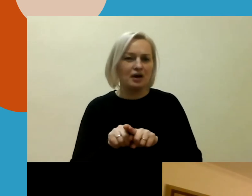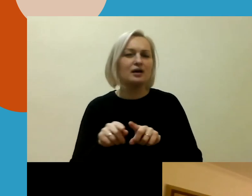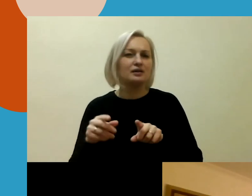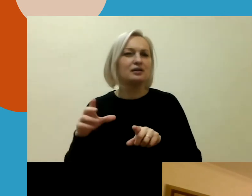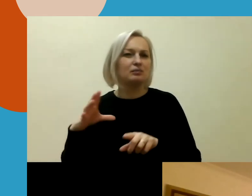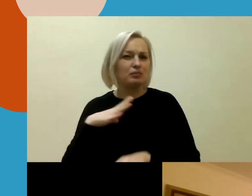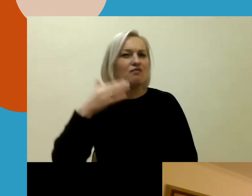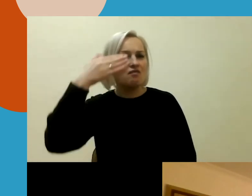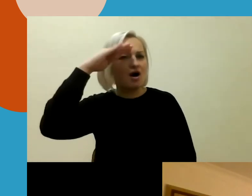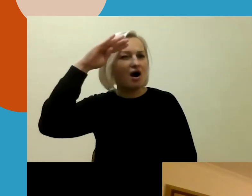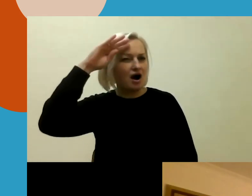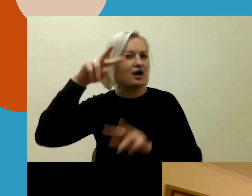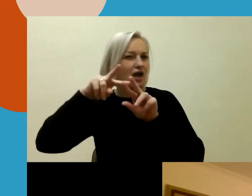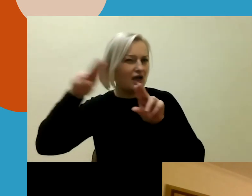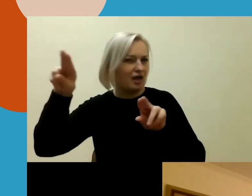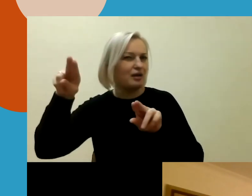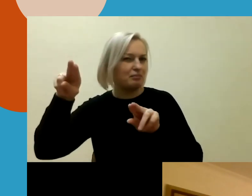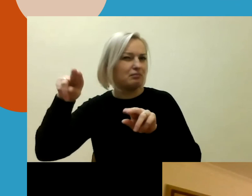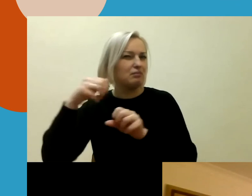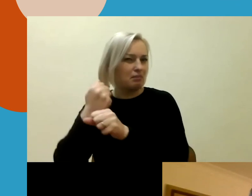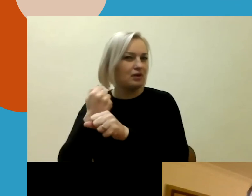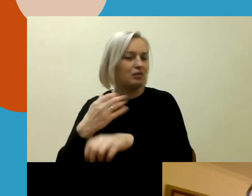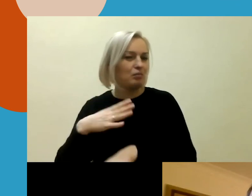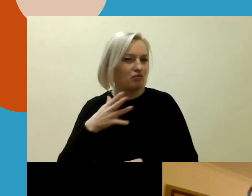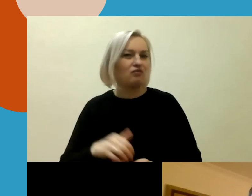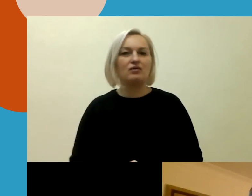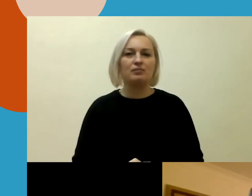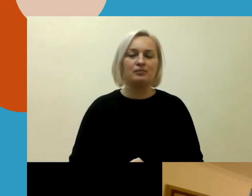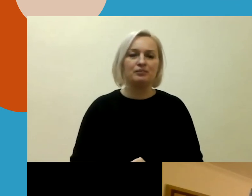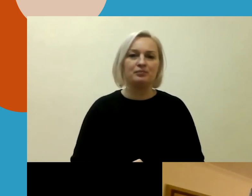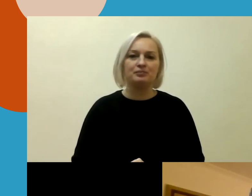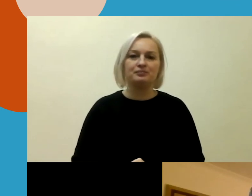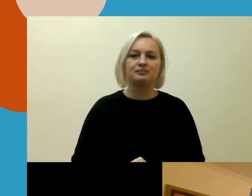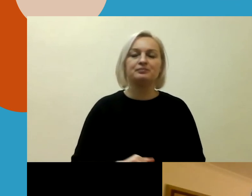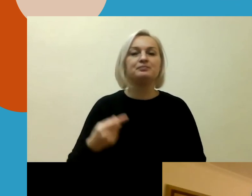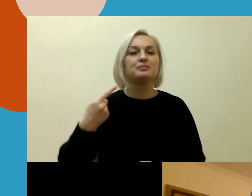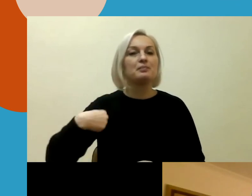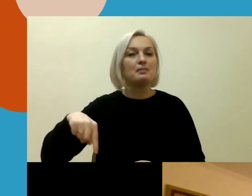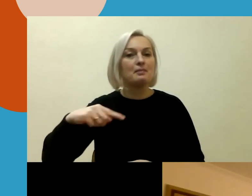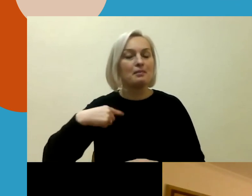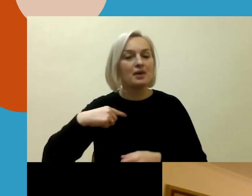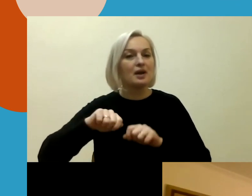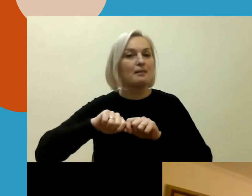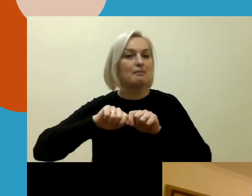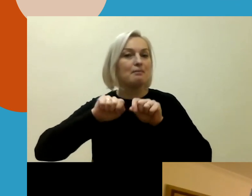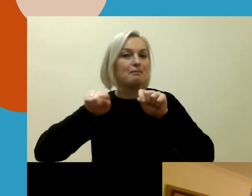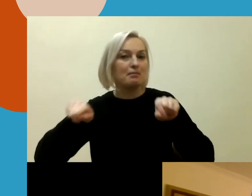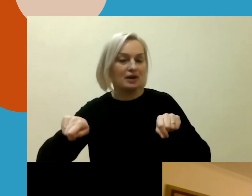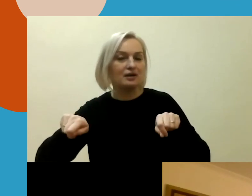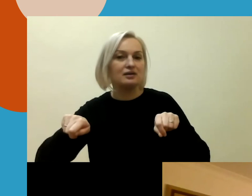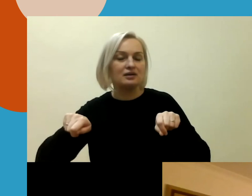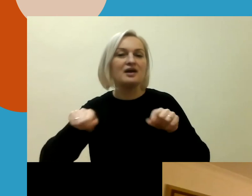been introduced as part of the diversity strategy that I think speak directly to the conversation that we have just been having there. And